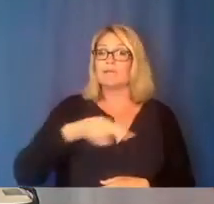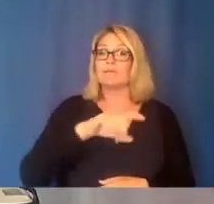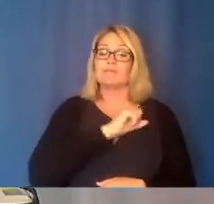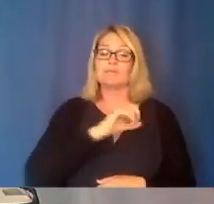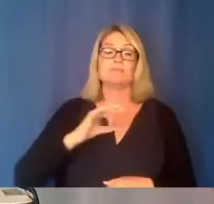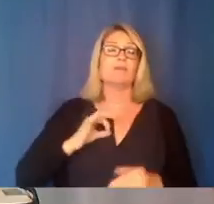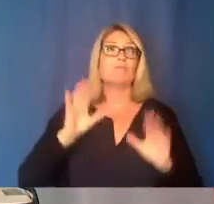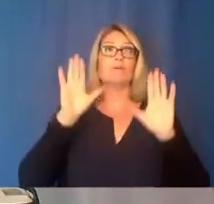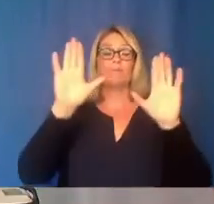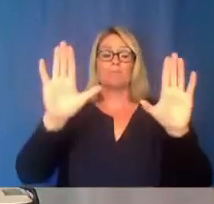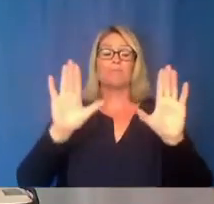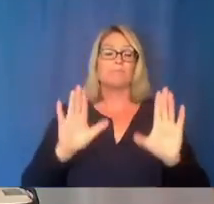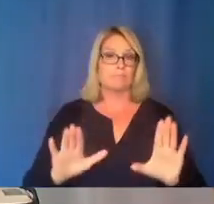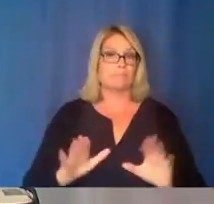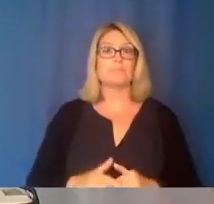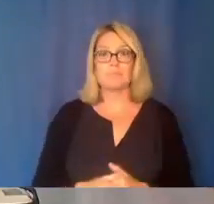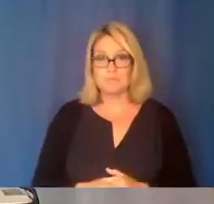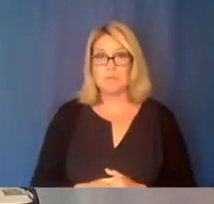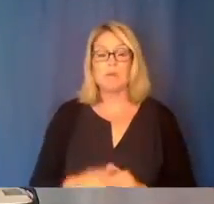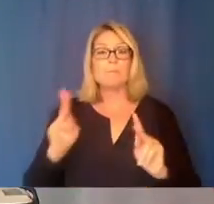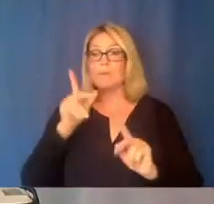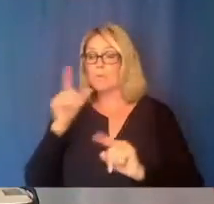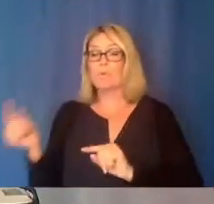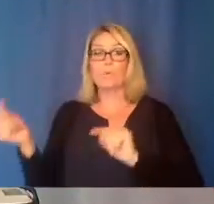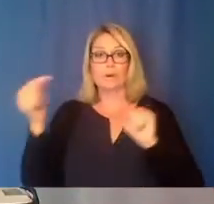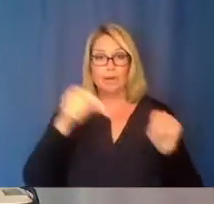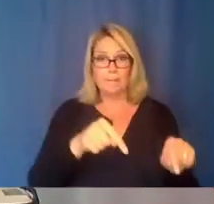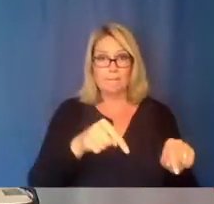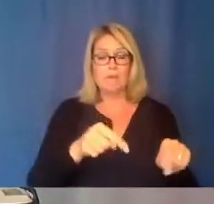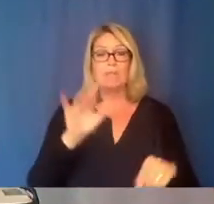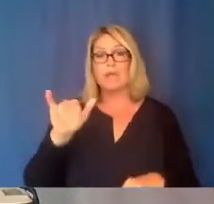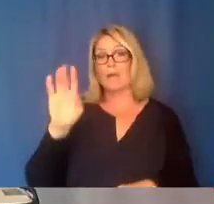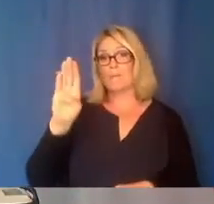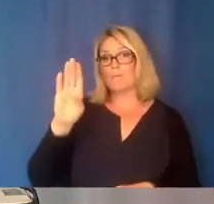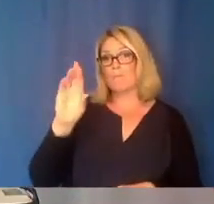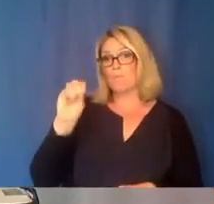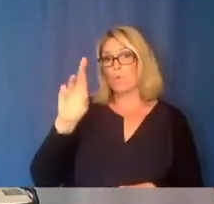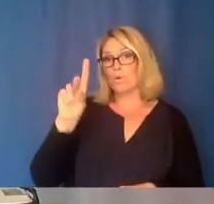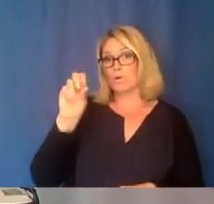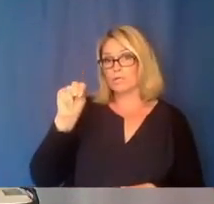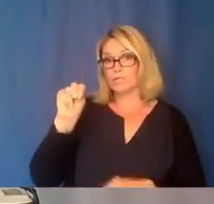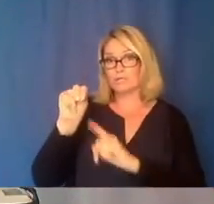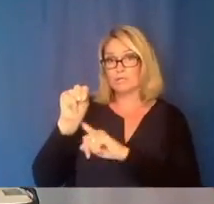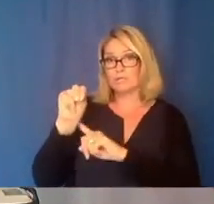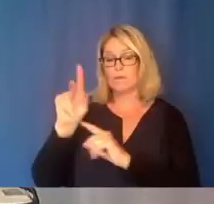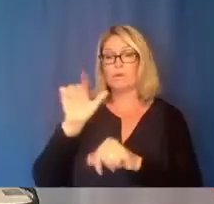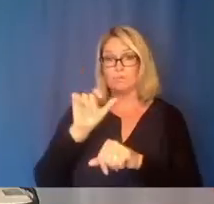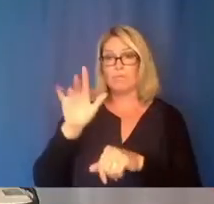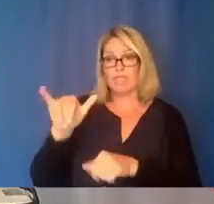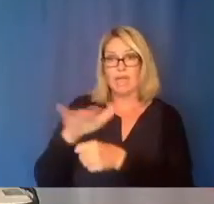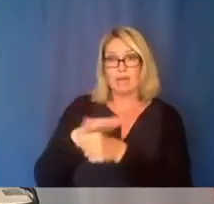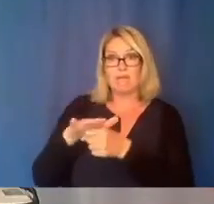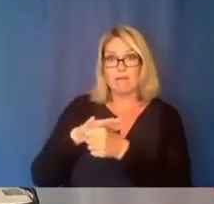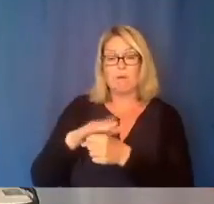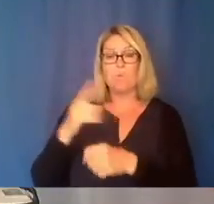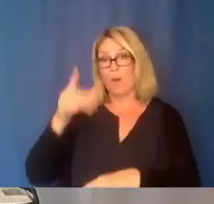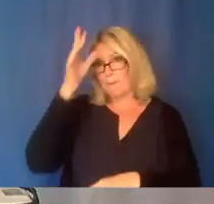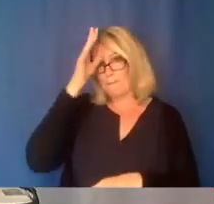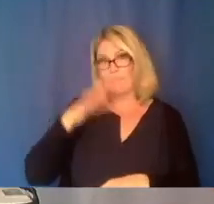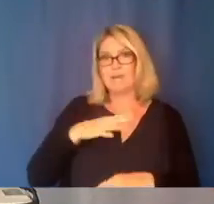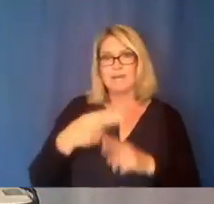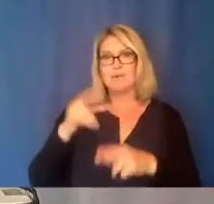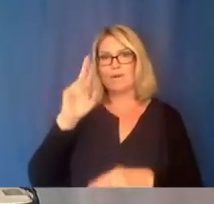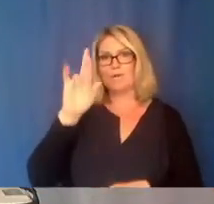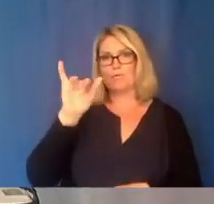what we see at our points of entry, particularly in Borden Carleton, are impressive. There's a gentleman up there leading this named Ryan